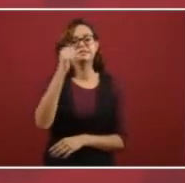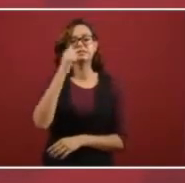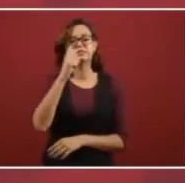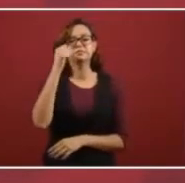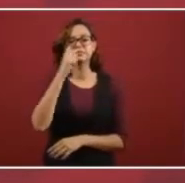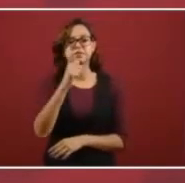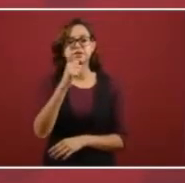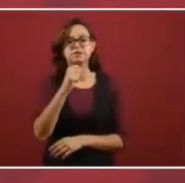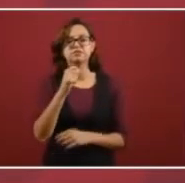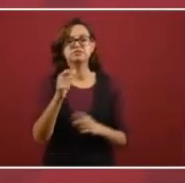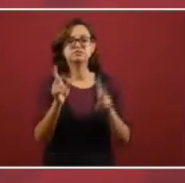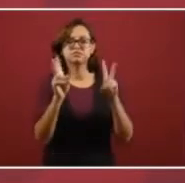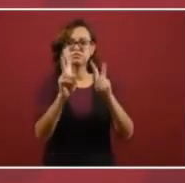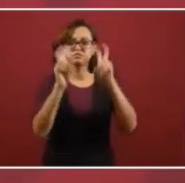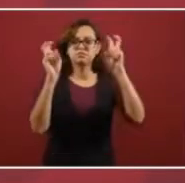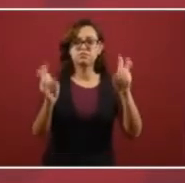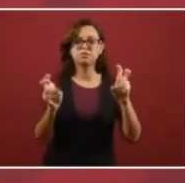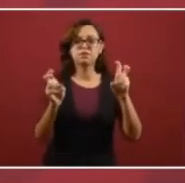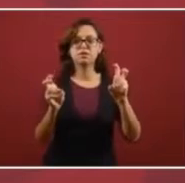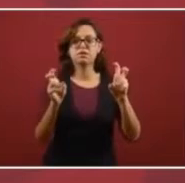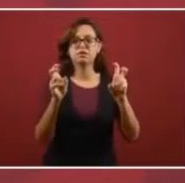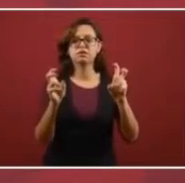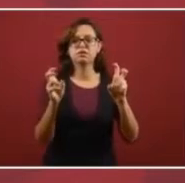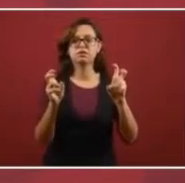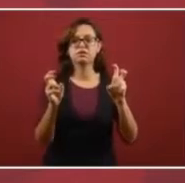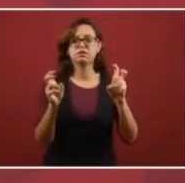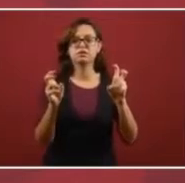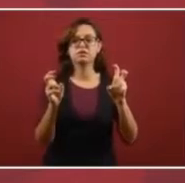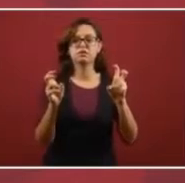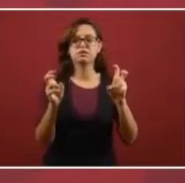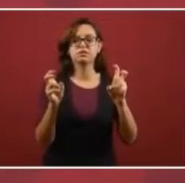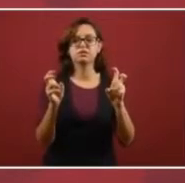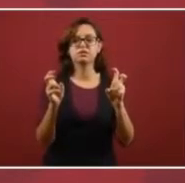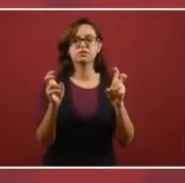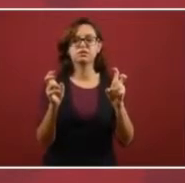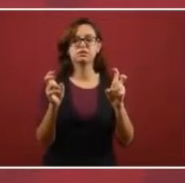after de la agenda from by the agenda que